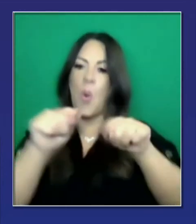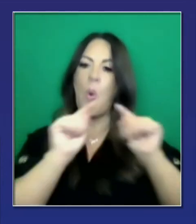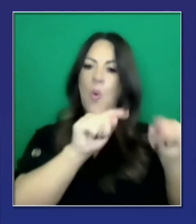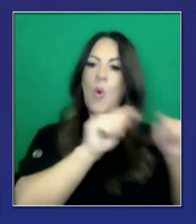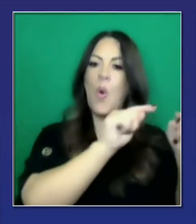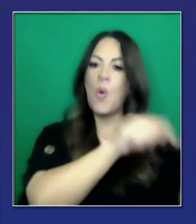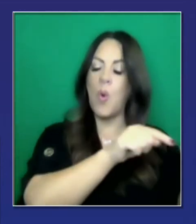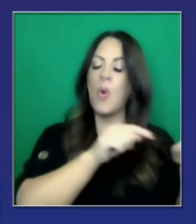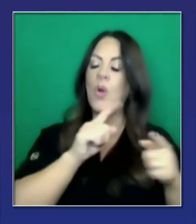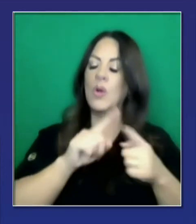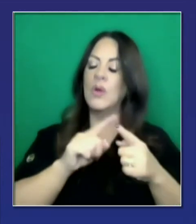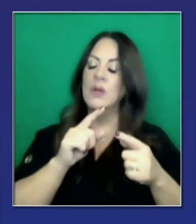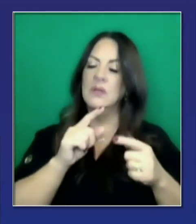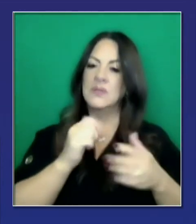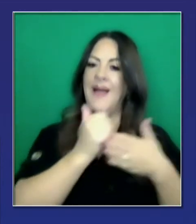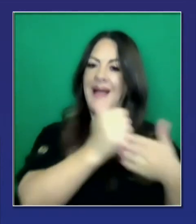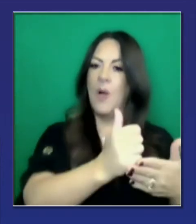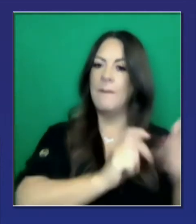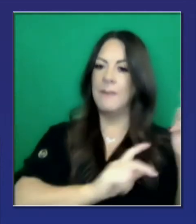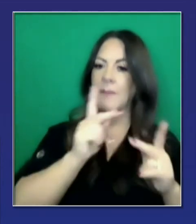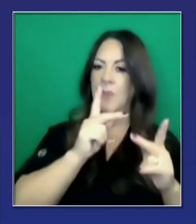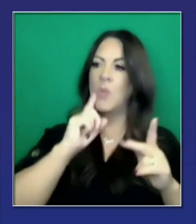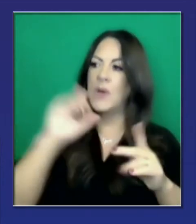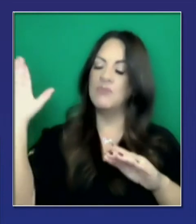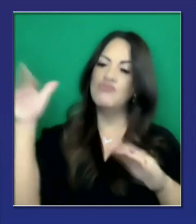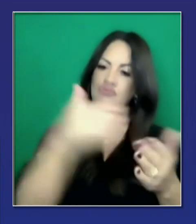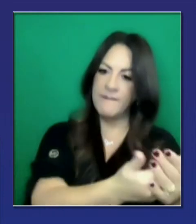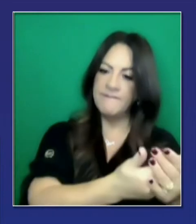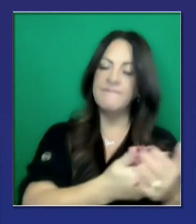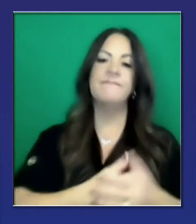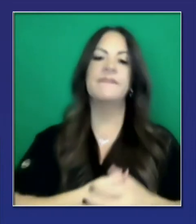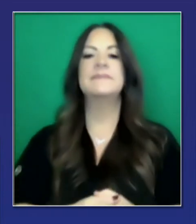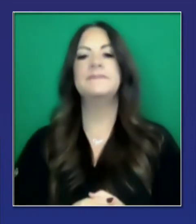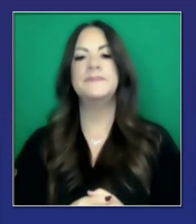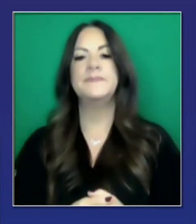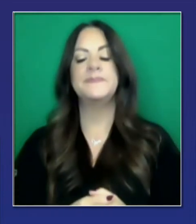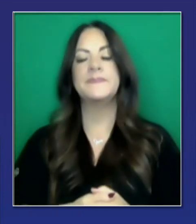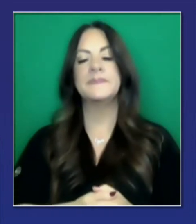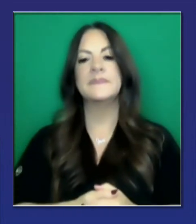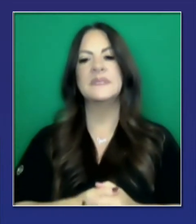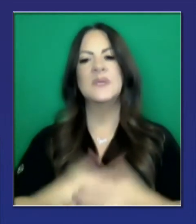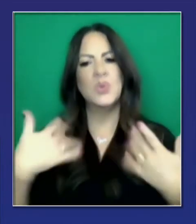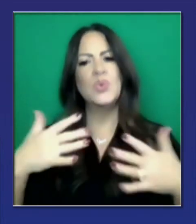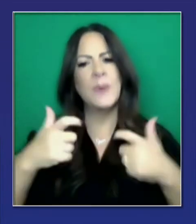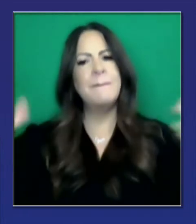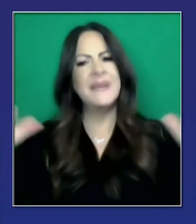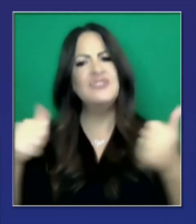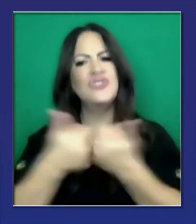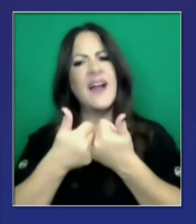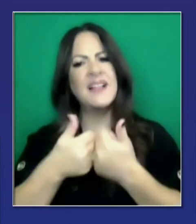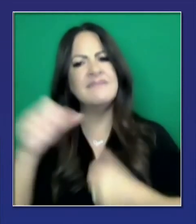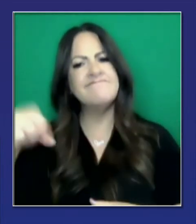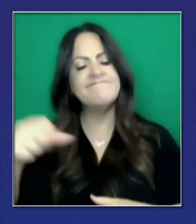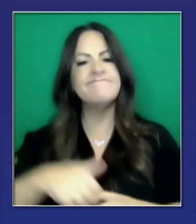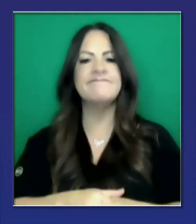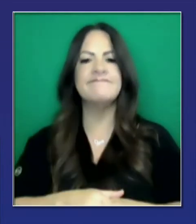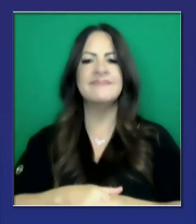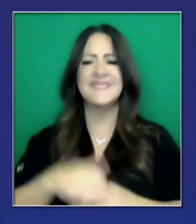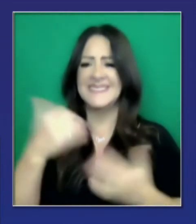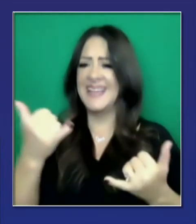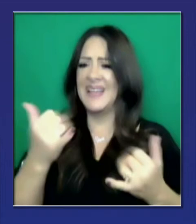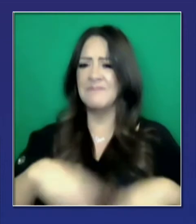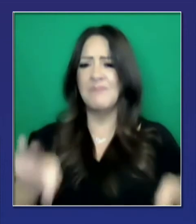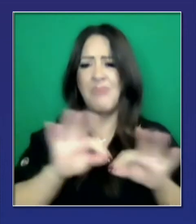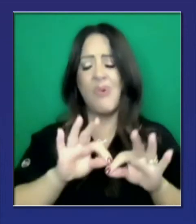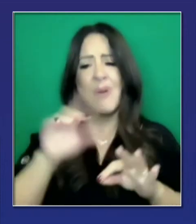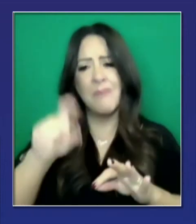in stacking, the top issue as we work through this very challenging time. But nothing more challenging or nothing that underscores this